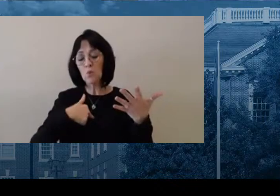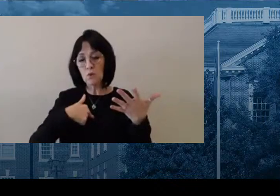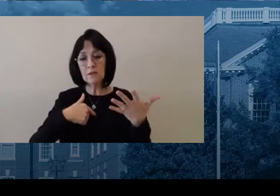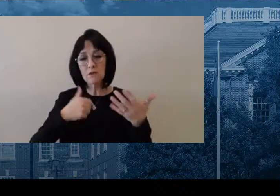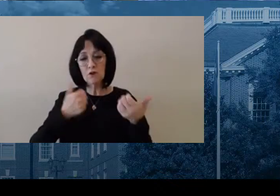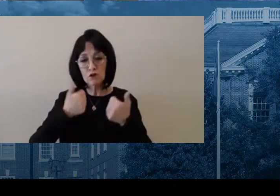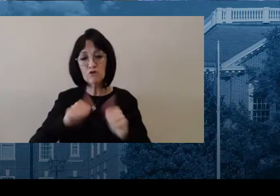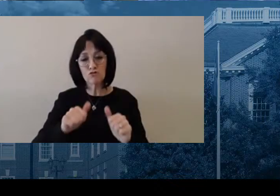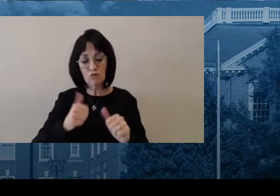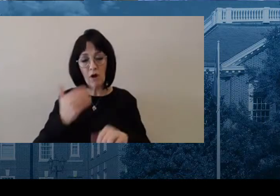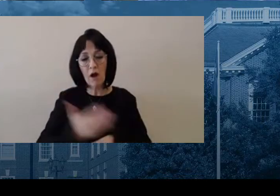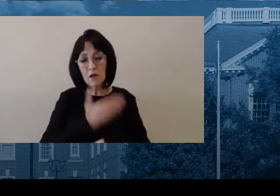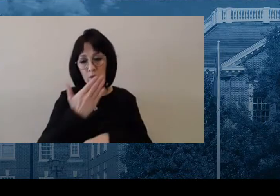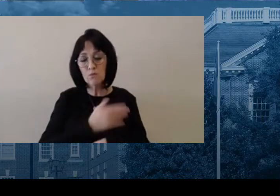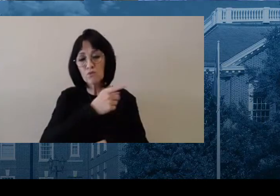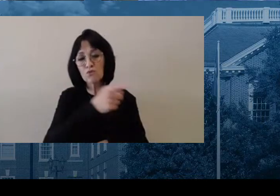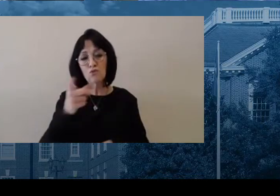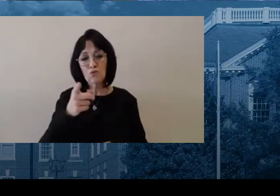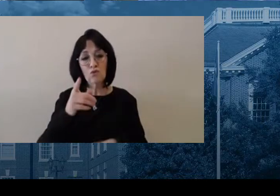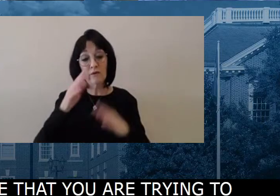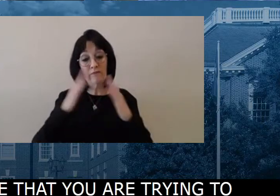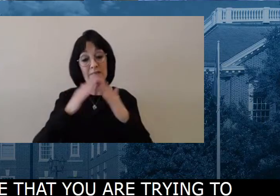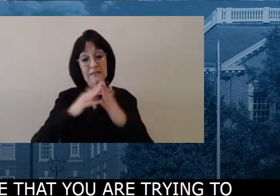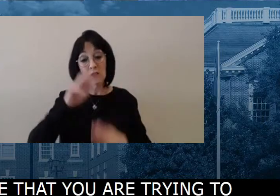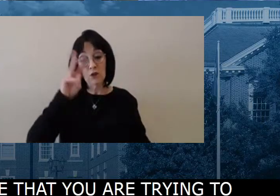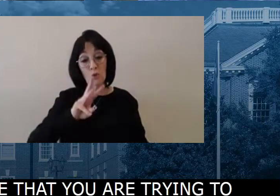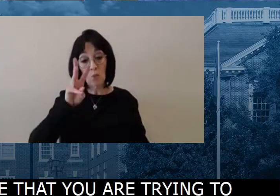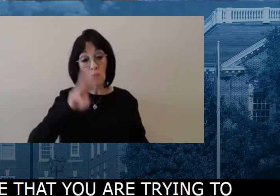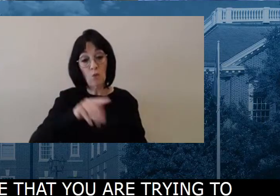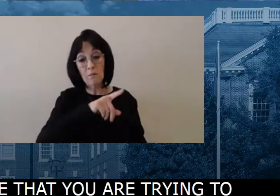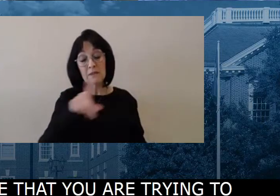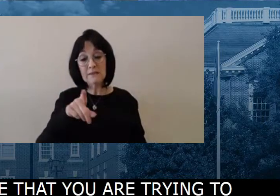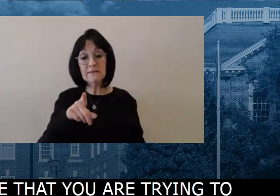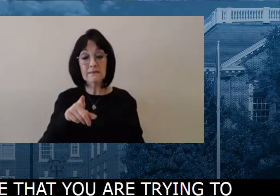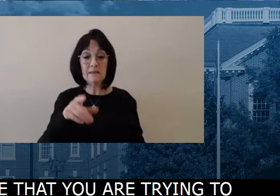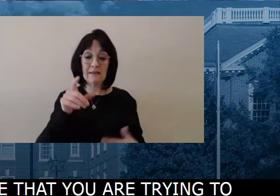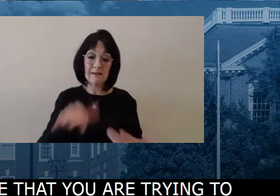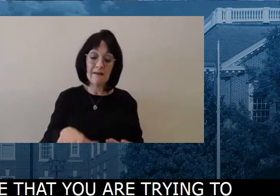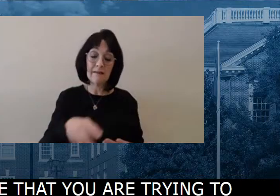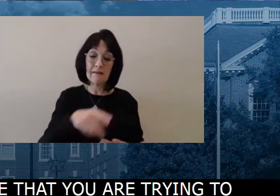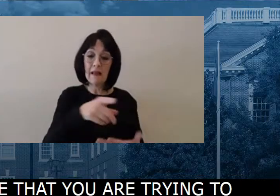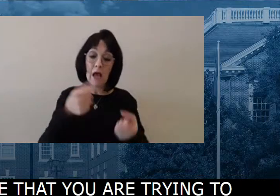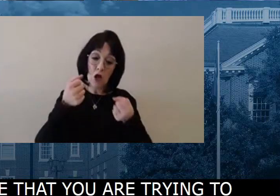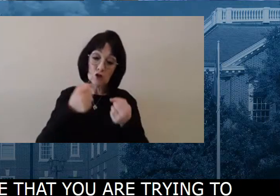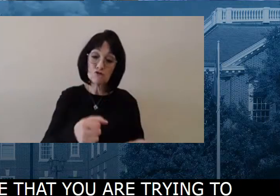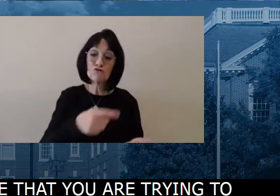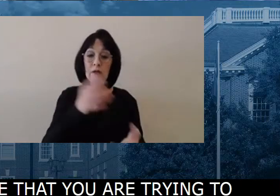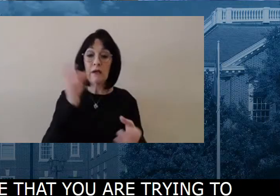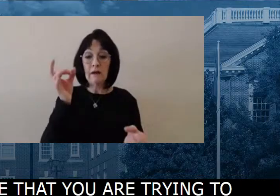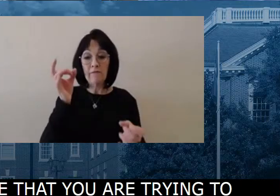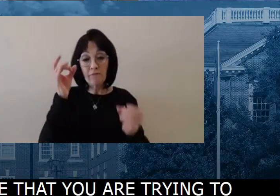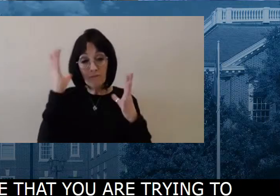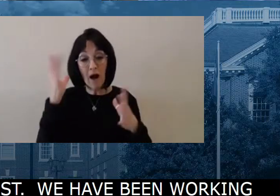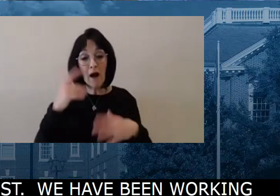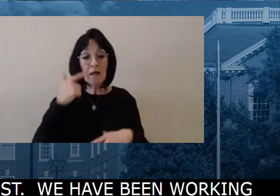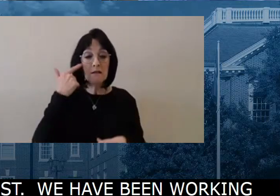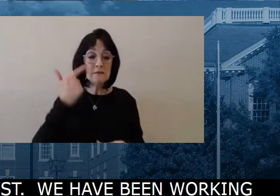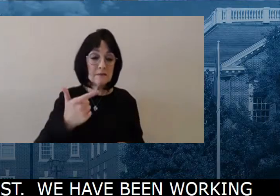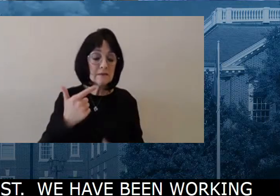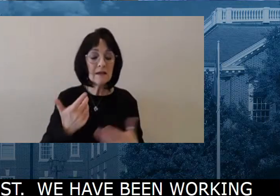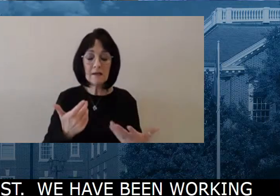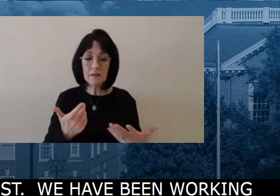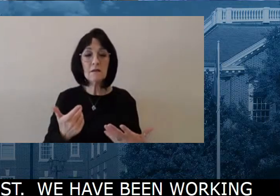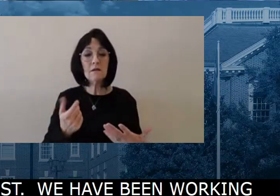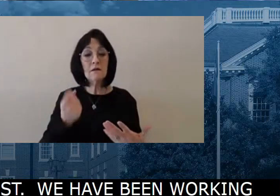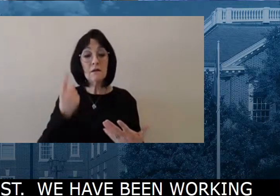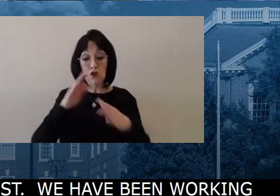long time. Could there be issues around stress related to COVID and the lockdowns and children not being